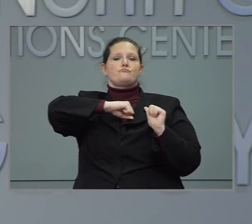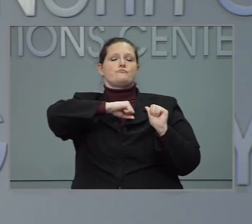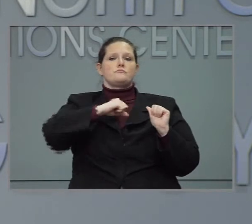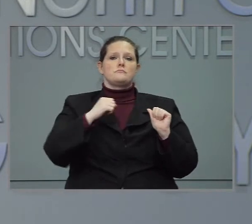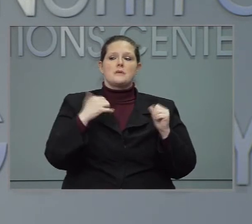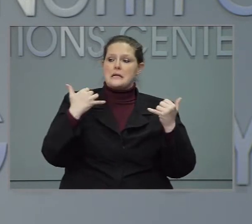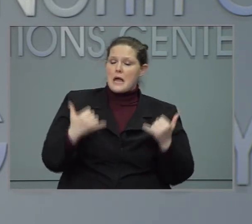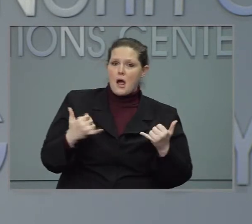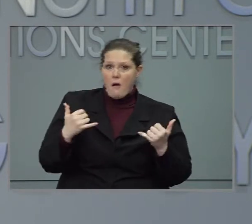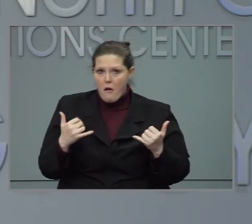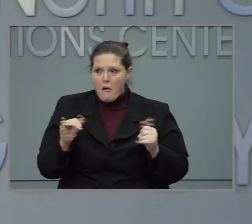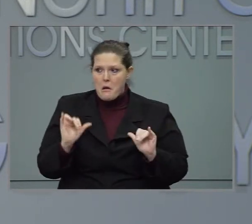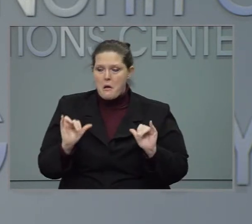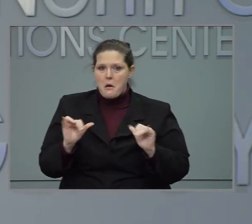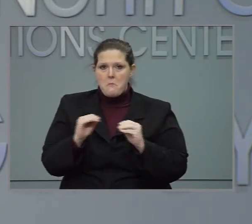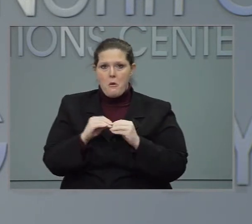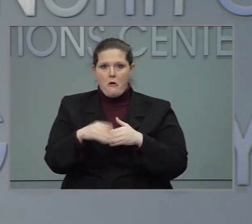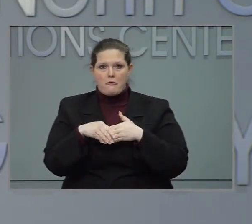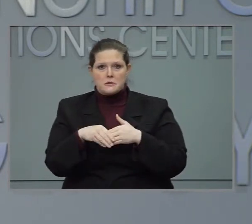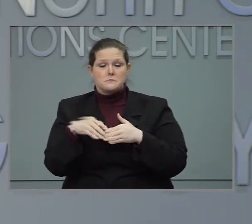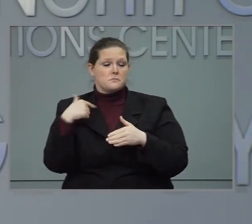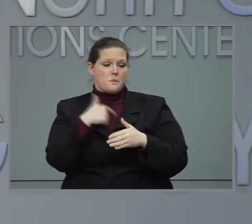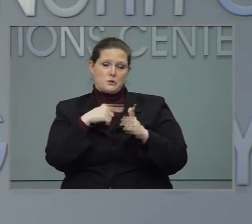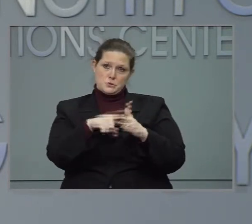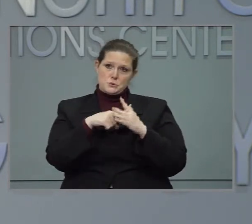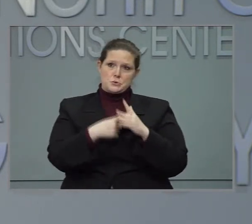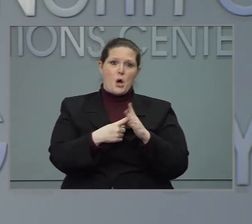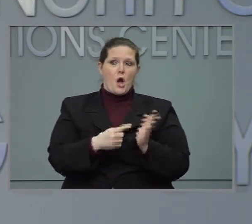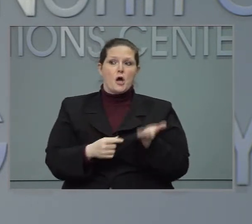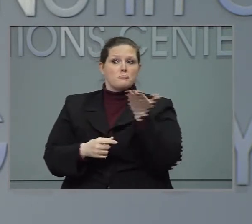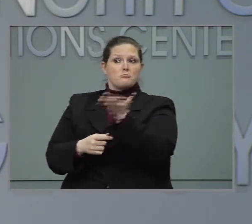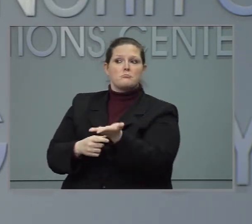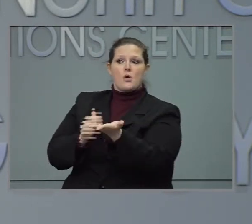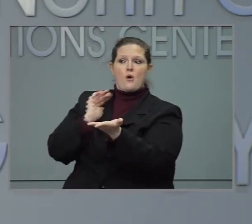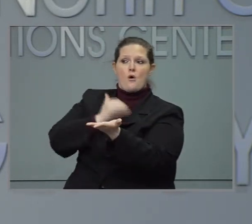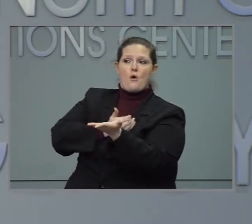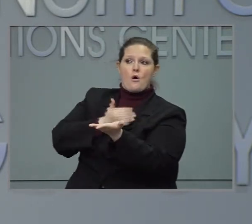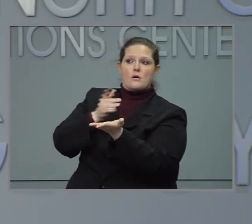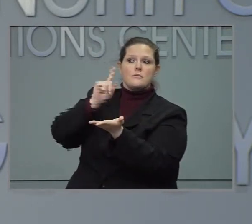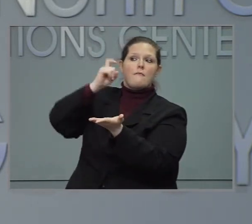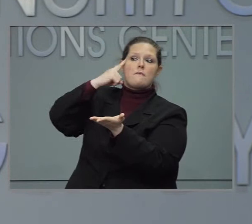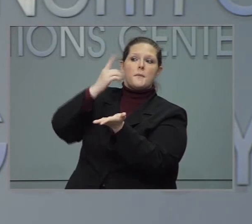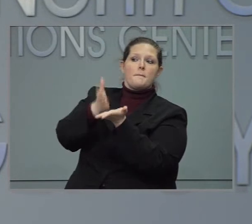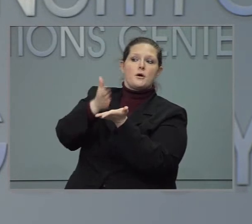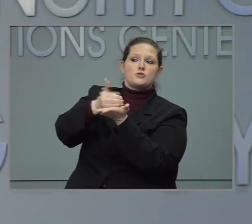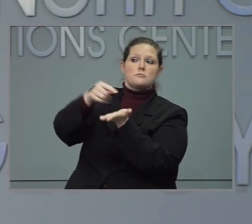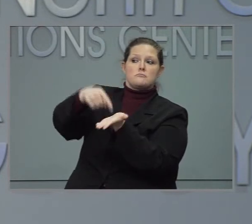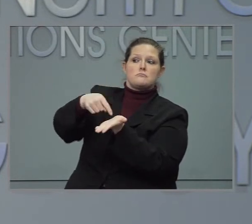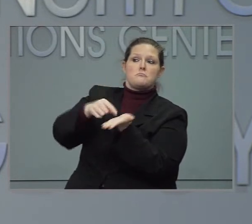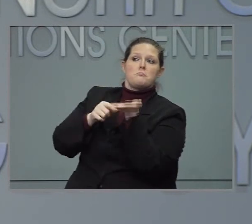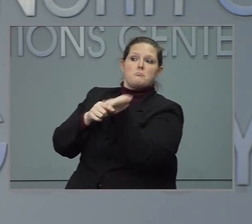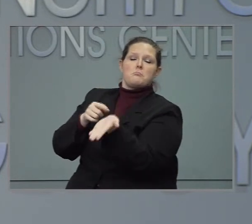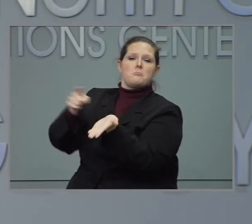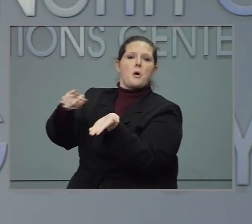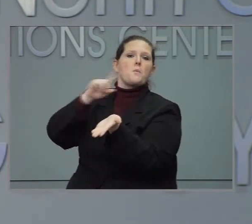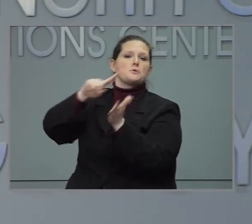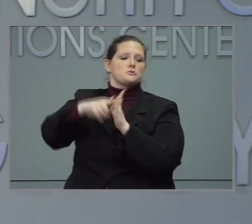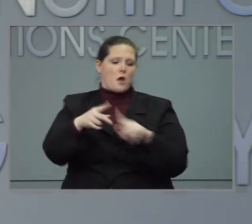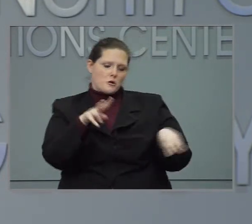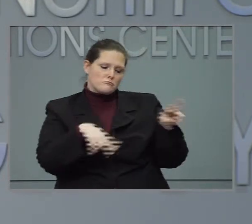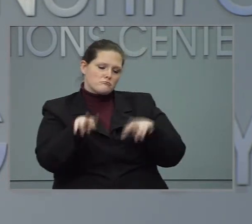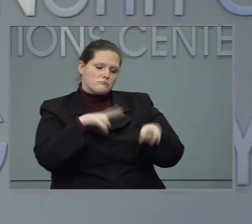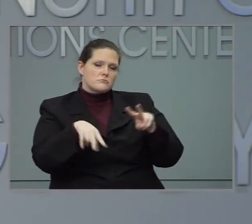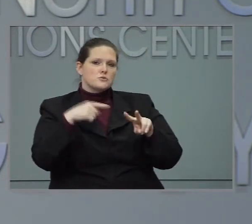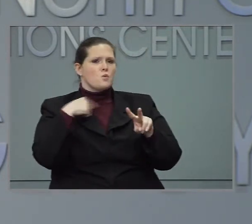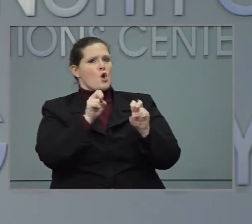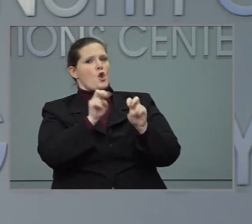off by presenting the governor's budget and look forward to working together over the next few years to pass a